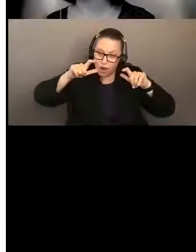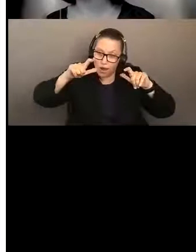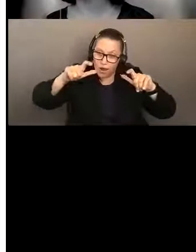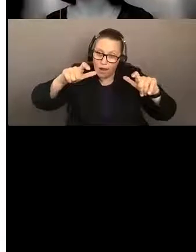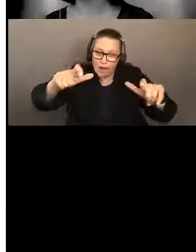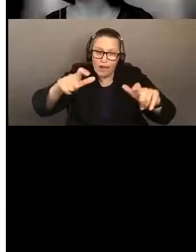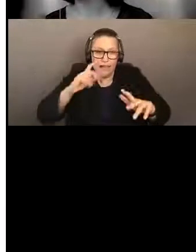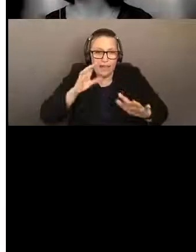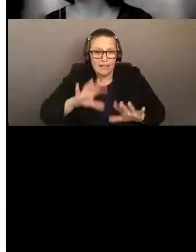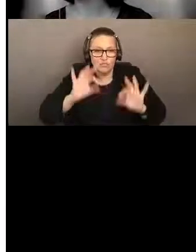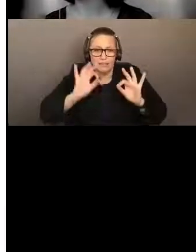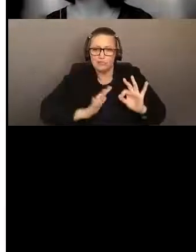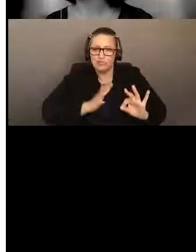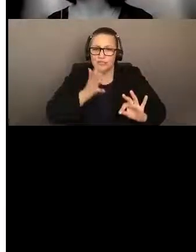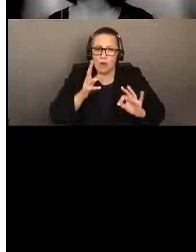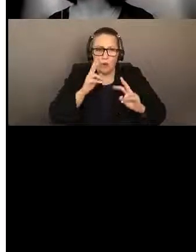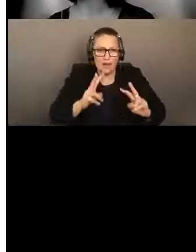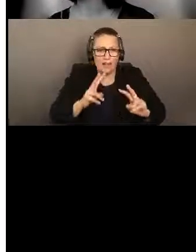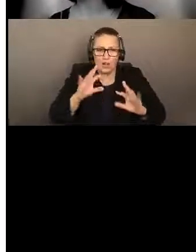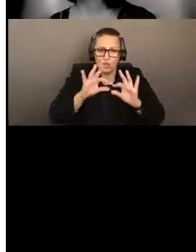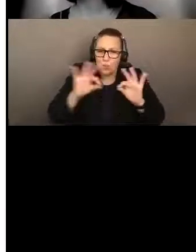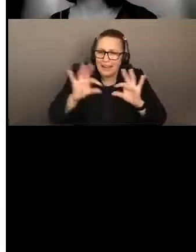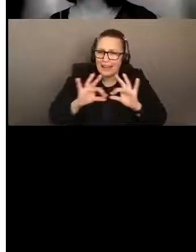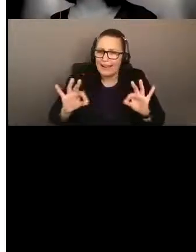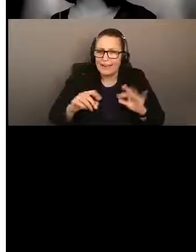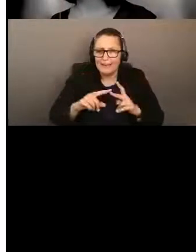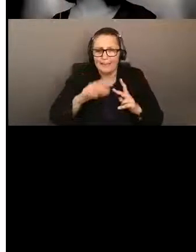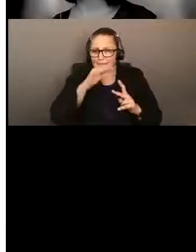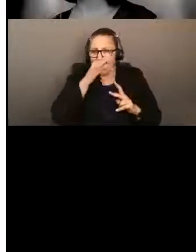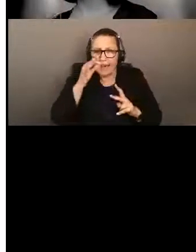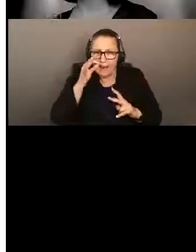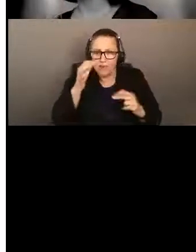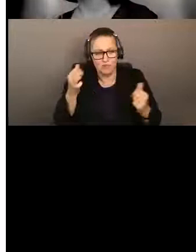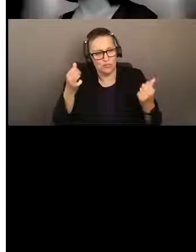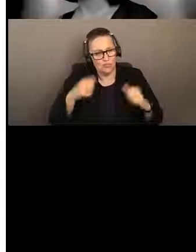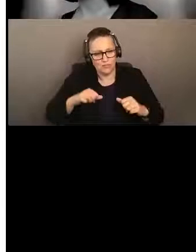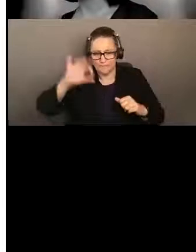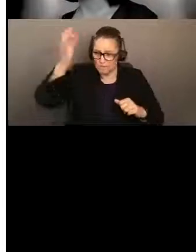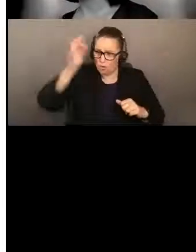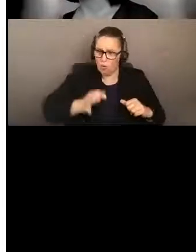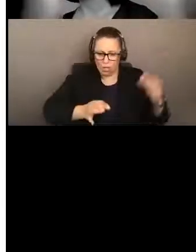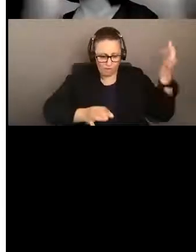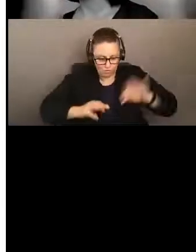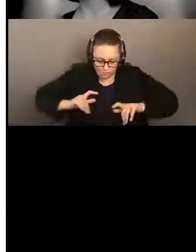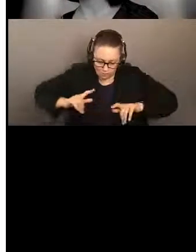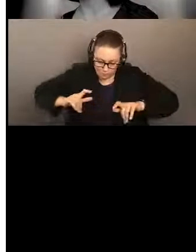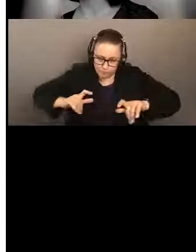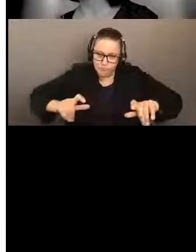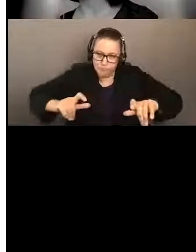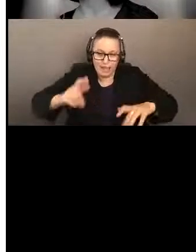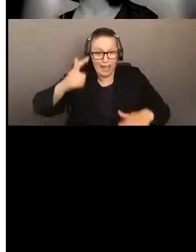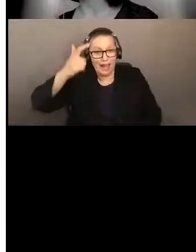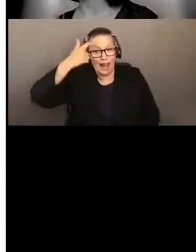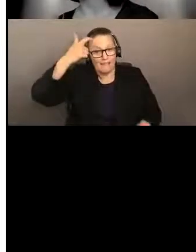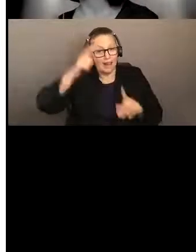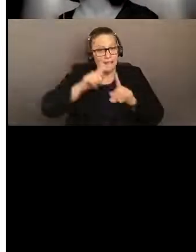interesting looking twigs and flowers that have fallen onto the pavement. Using clever digital manipulation, he adjusts the colours and multiplies the